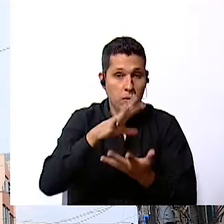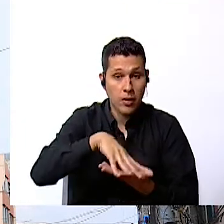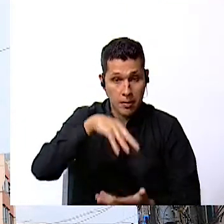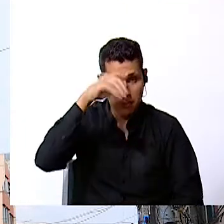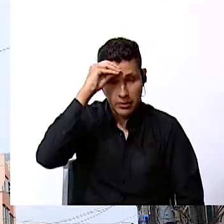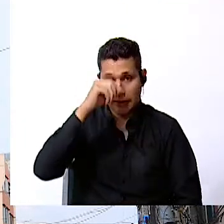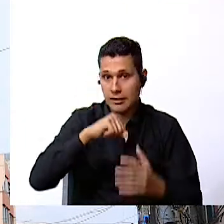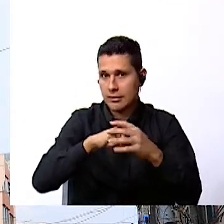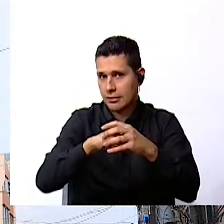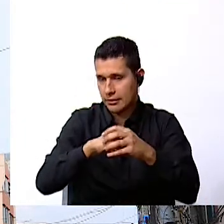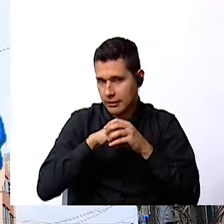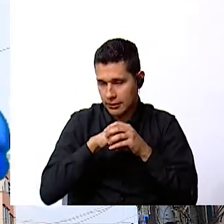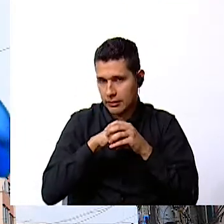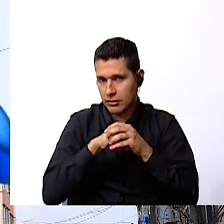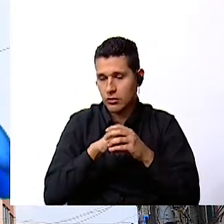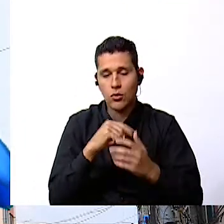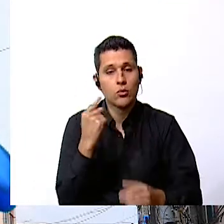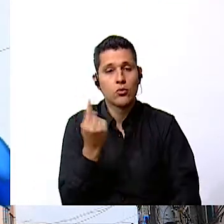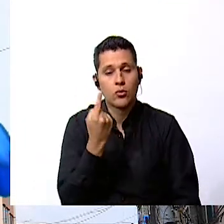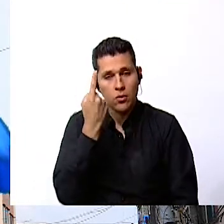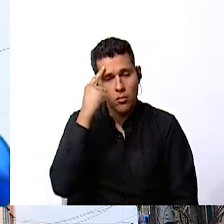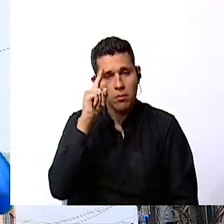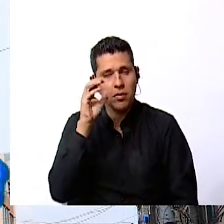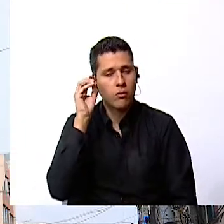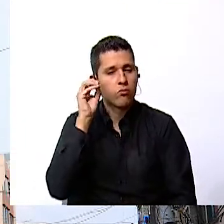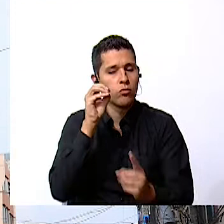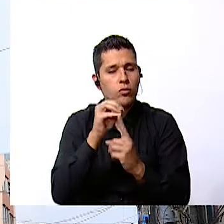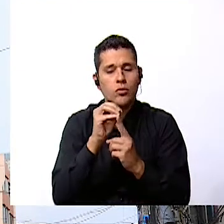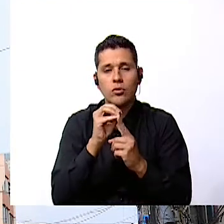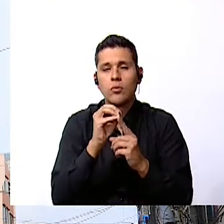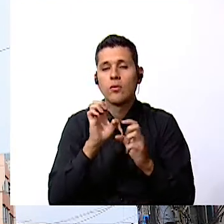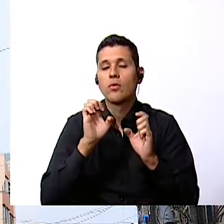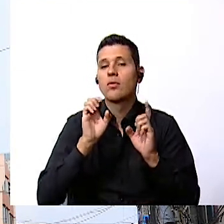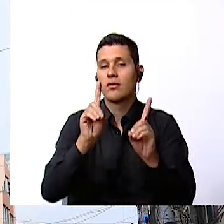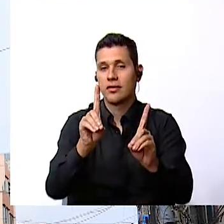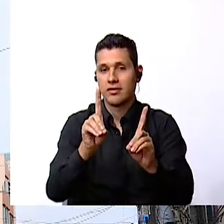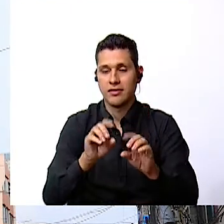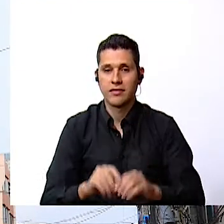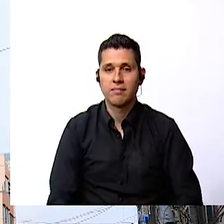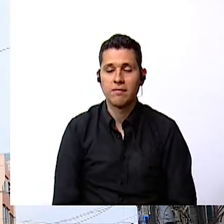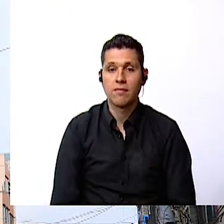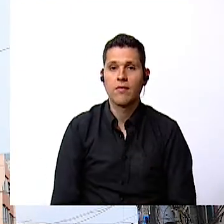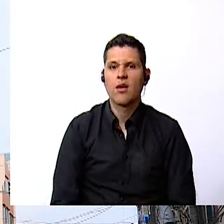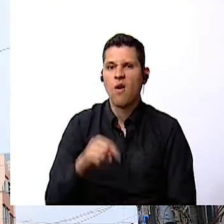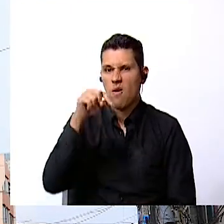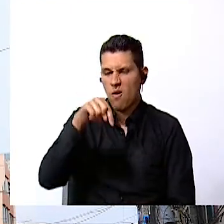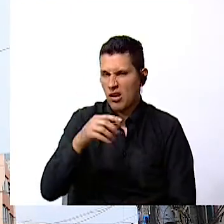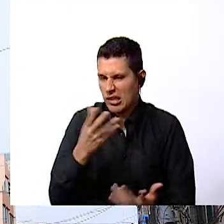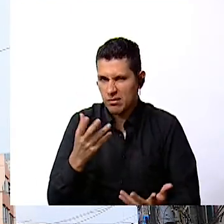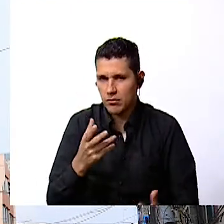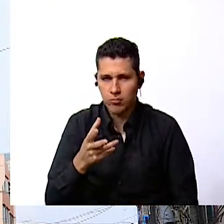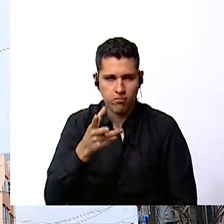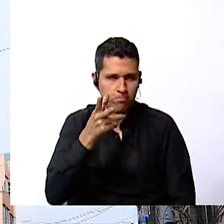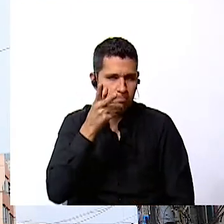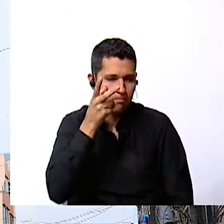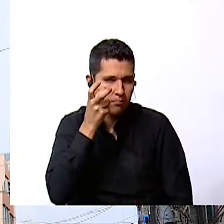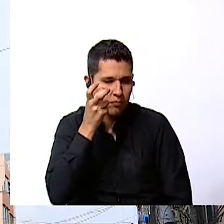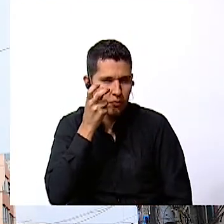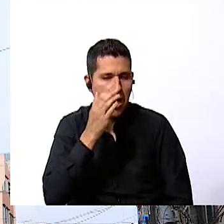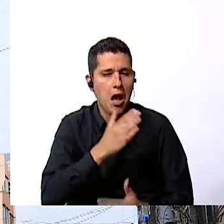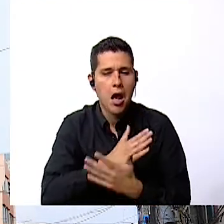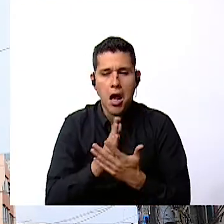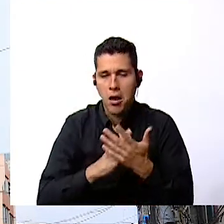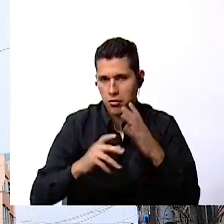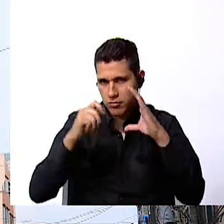videos are used only for educational purposes, ¿ok? El día de hoy observaremos